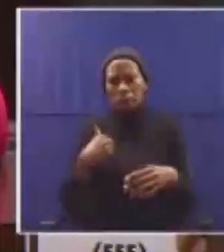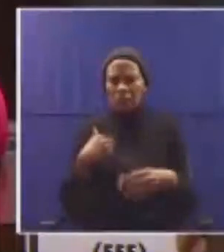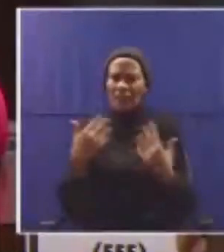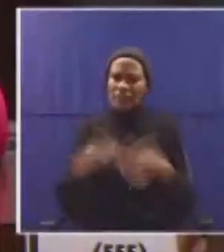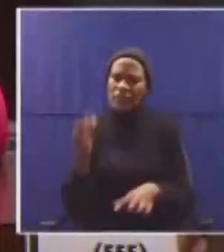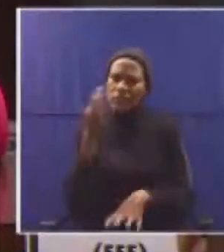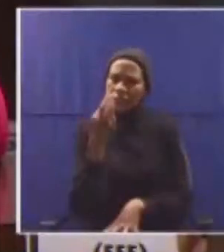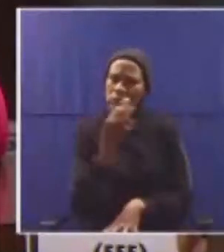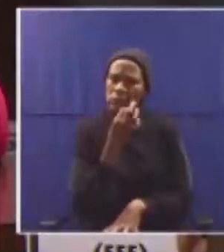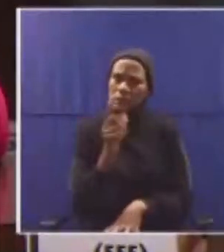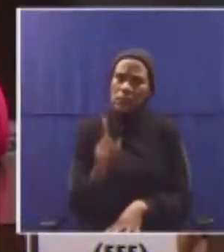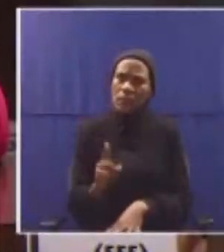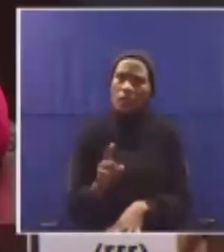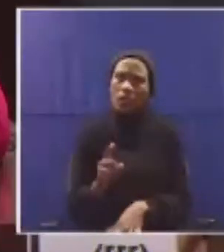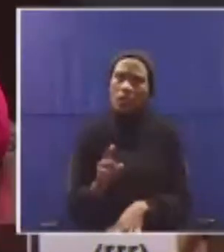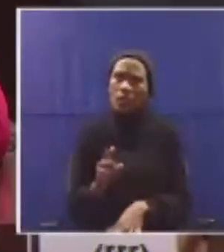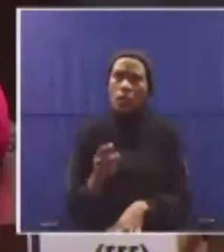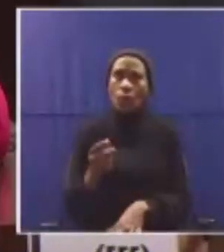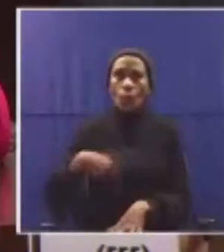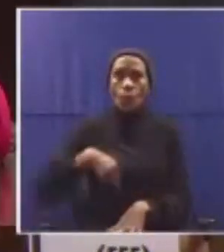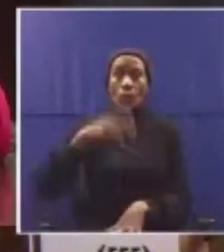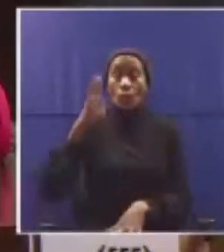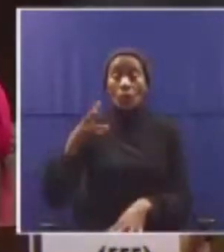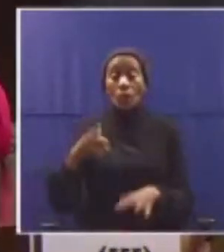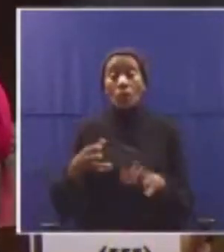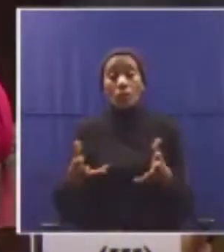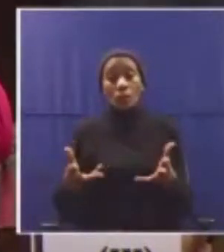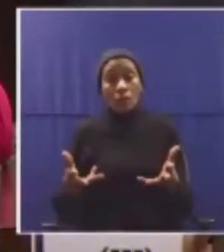special envoy to the Secretary General,